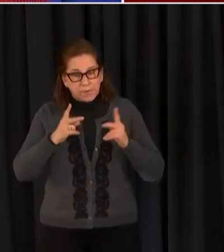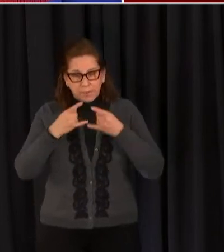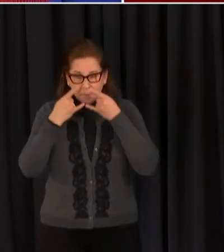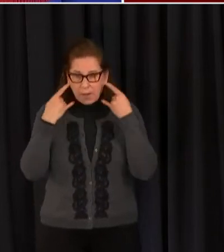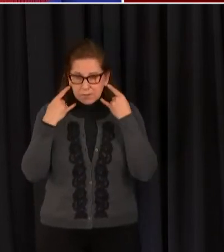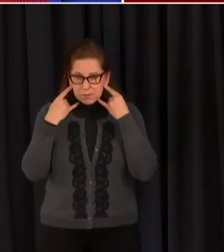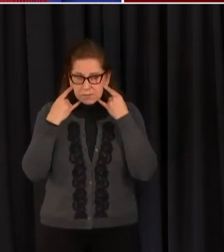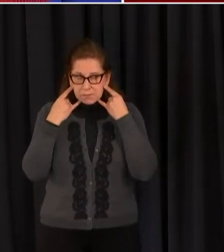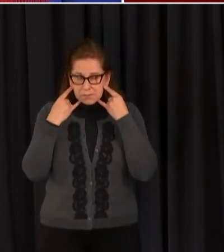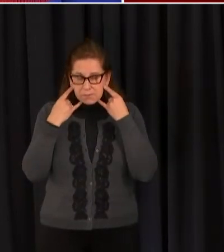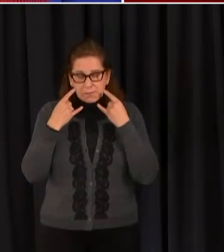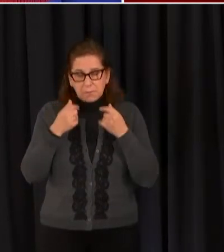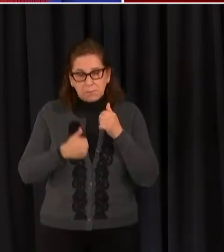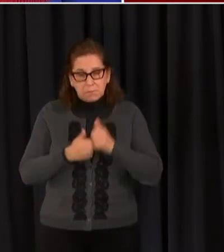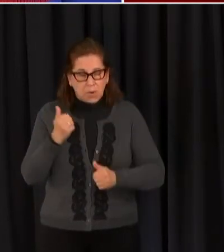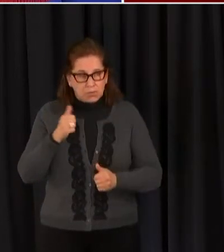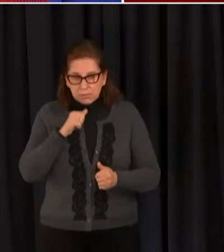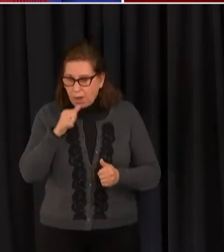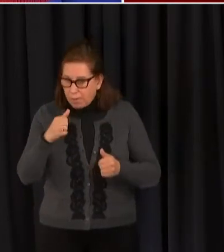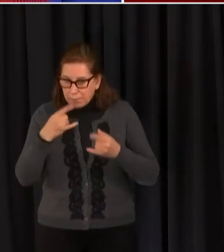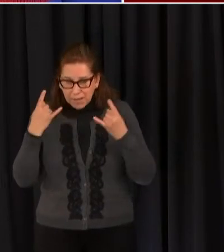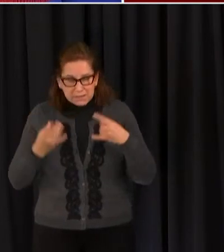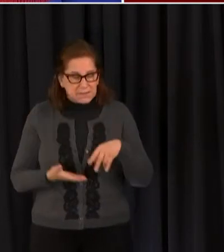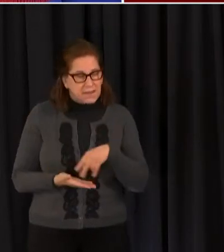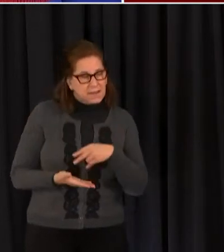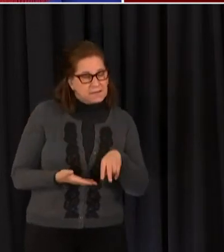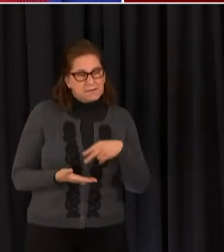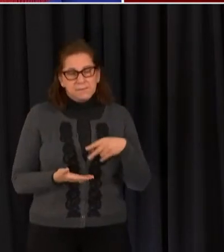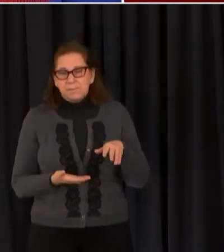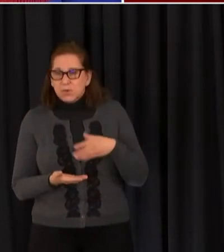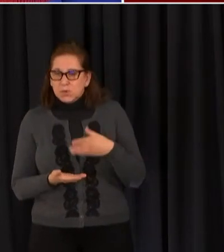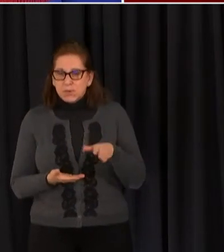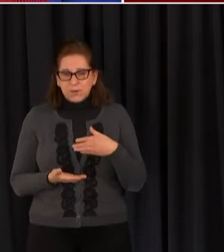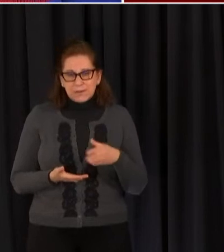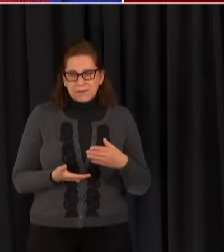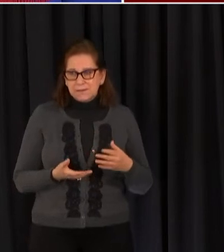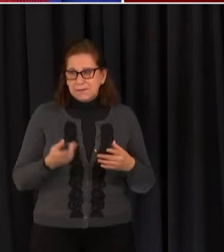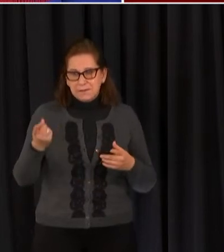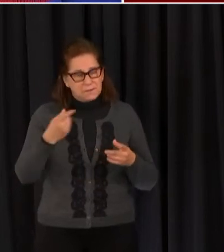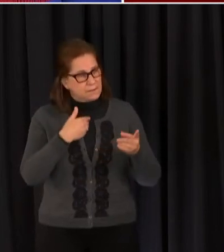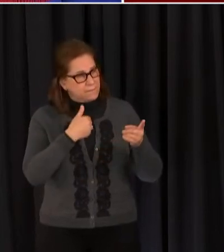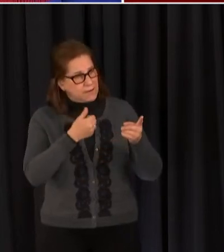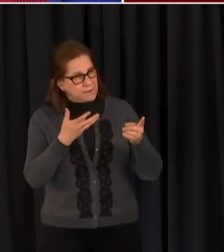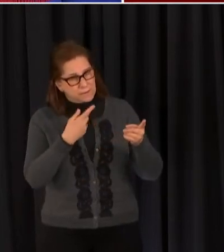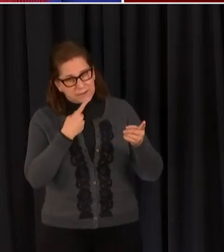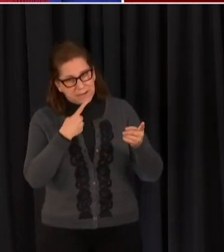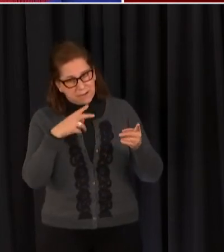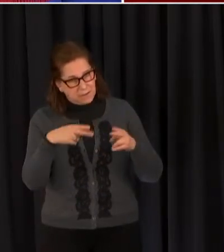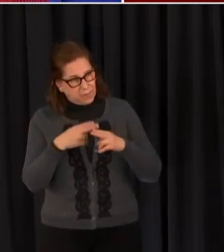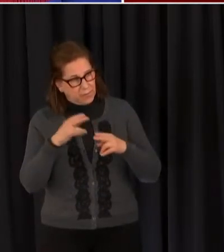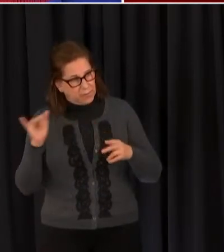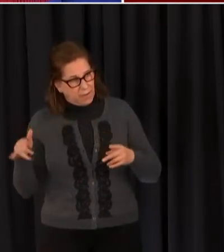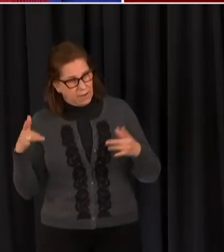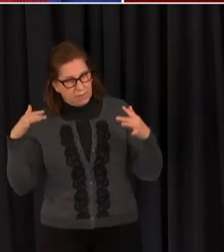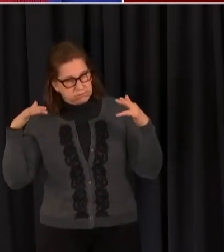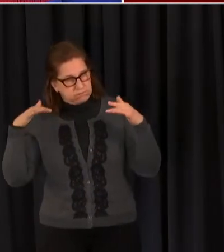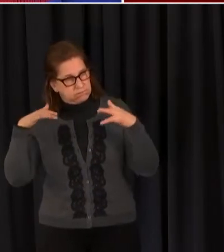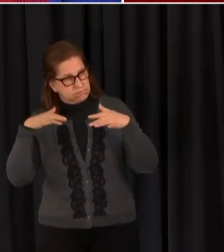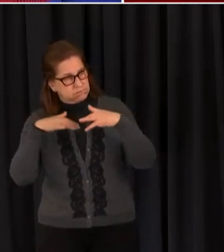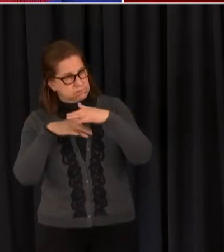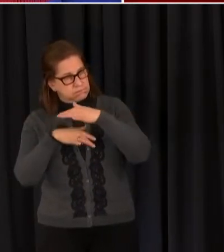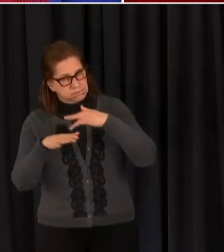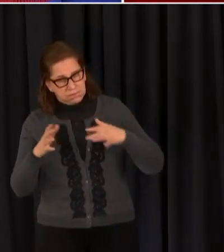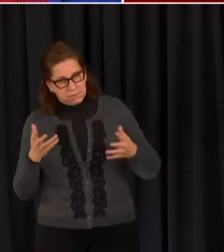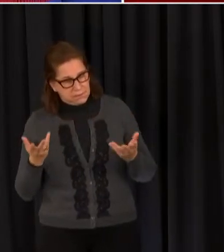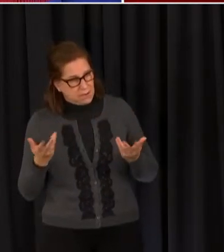thousands of people dancing in the streets, whatever. What do you have to say about that, and is there any plan